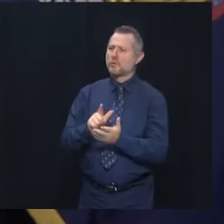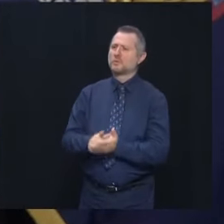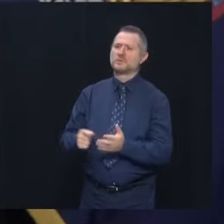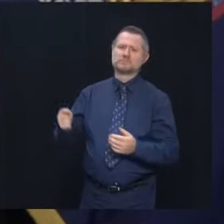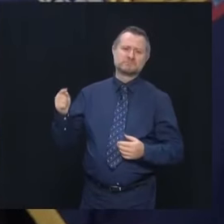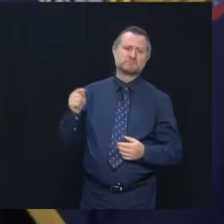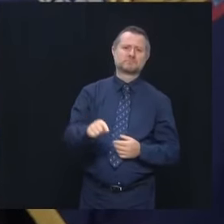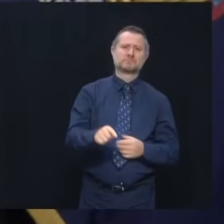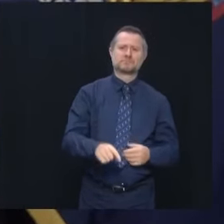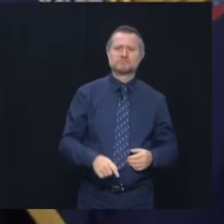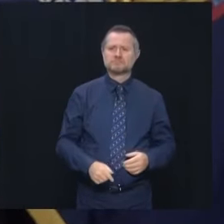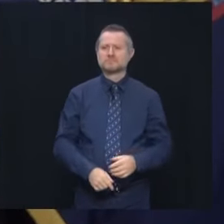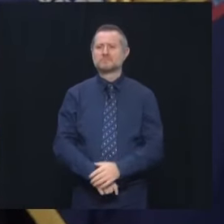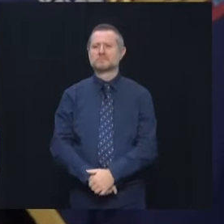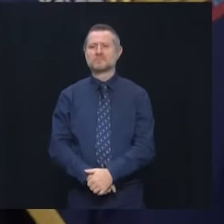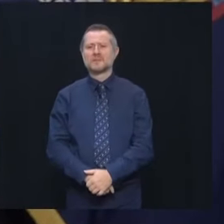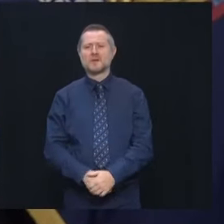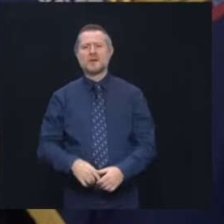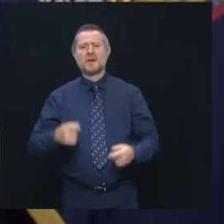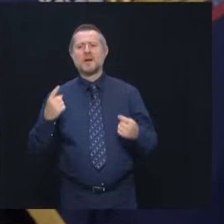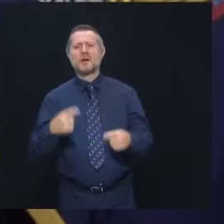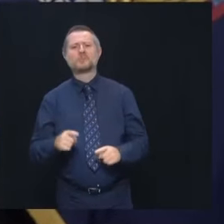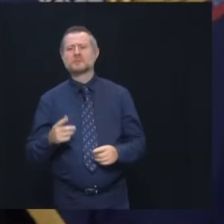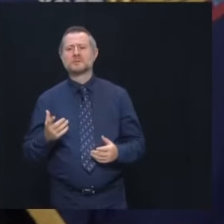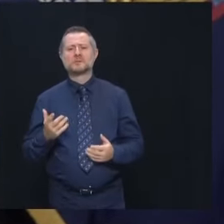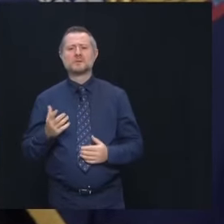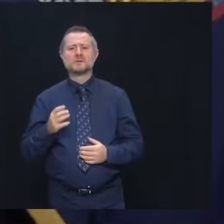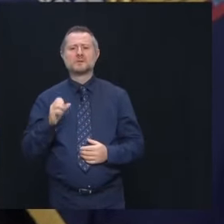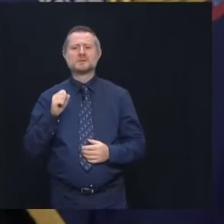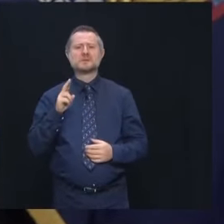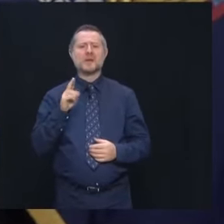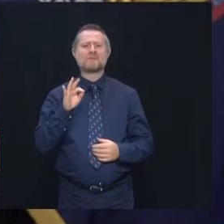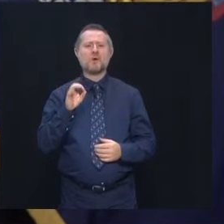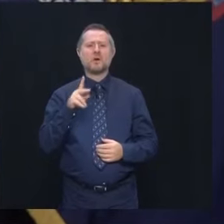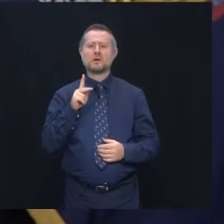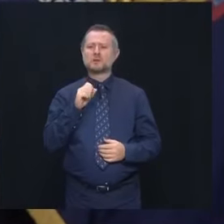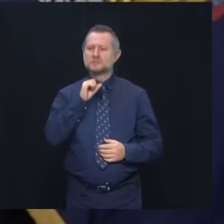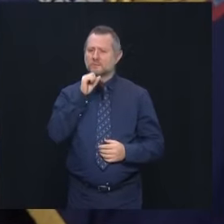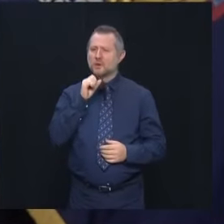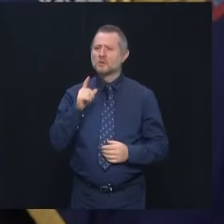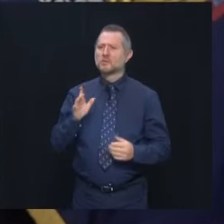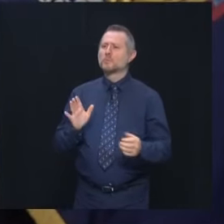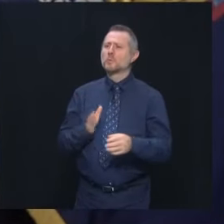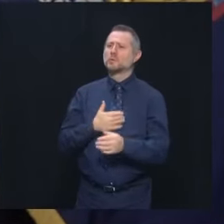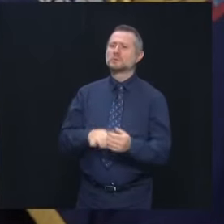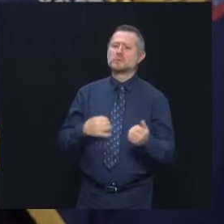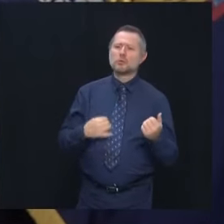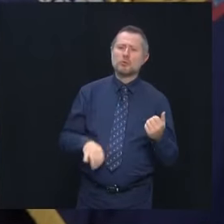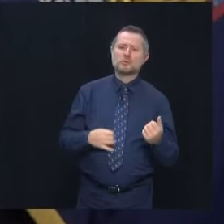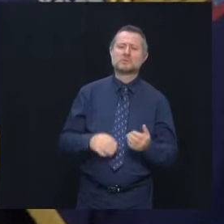Statewide, I've gone through this in Suffolk. They had a music concert fundraiser